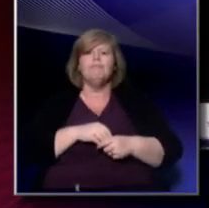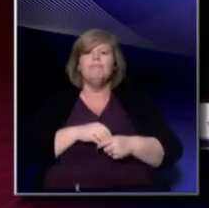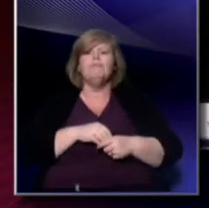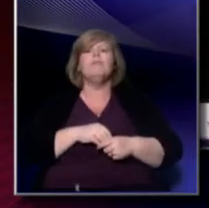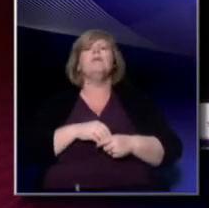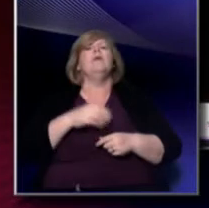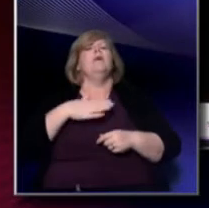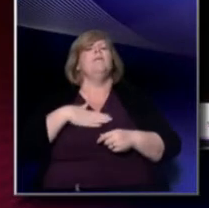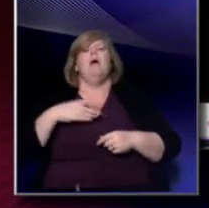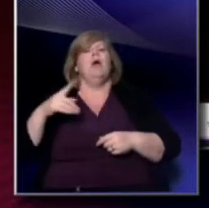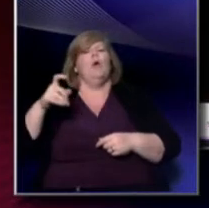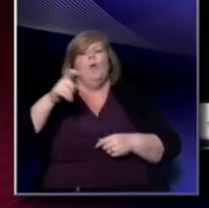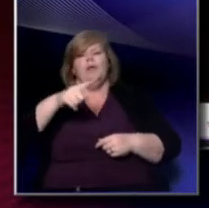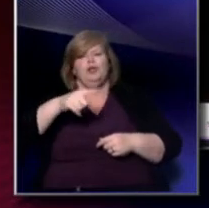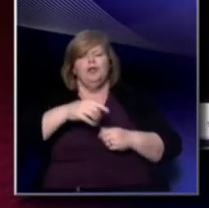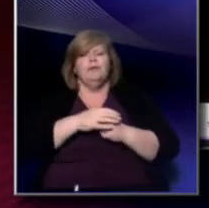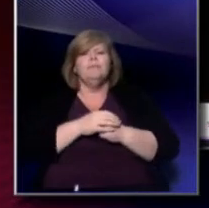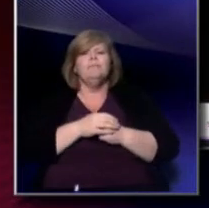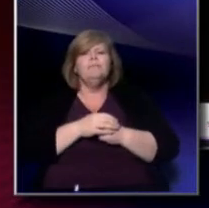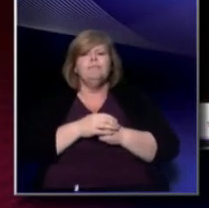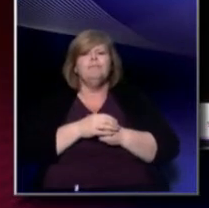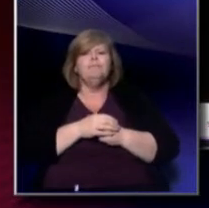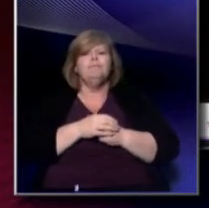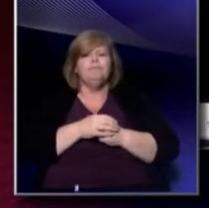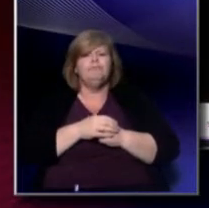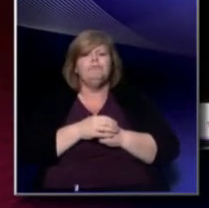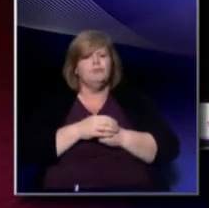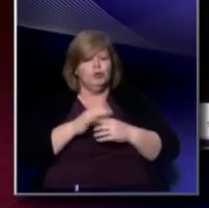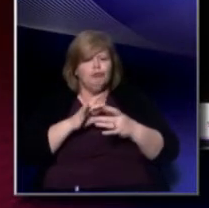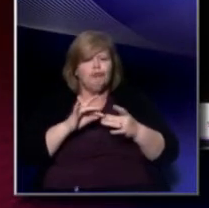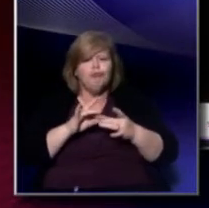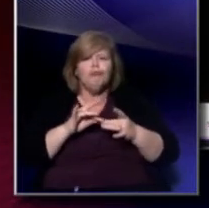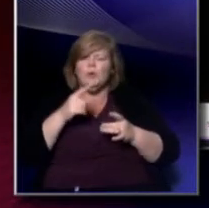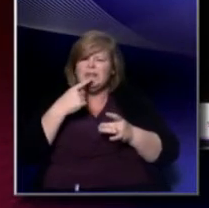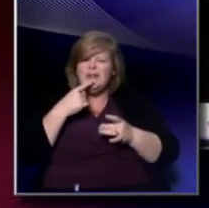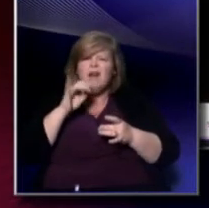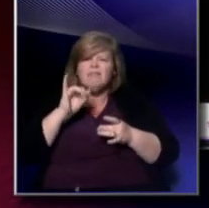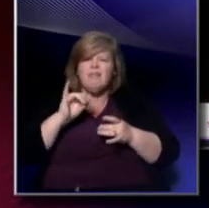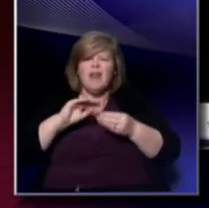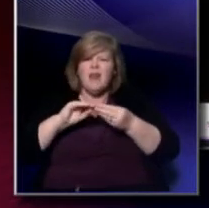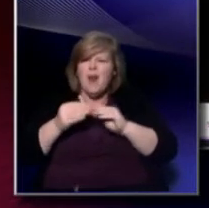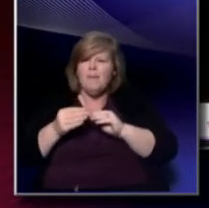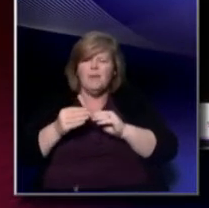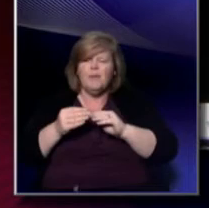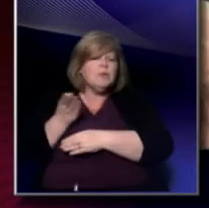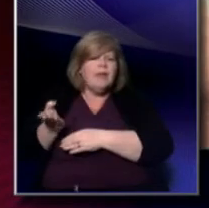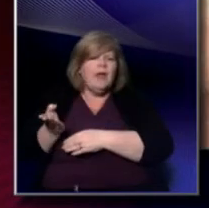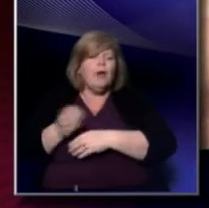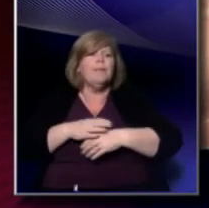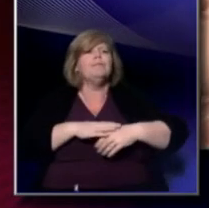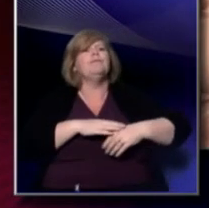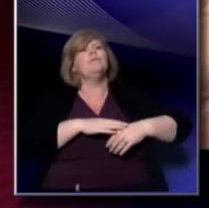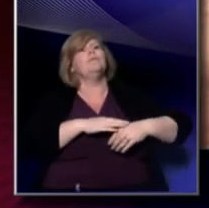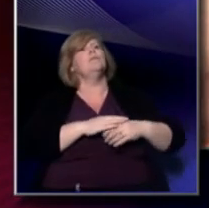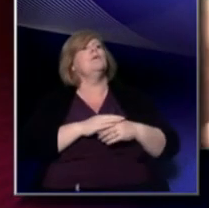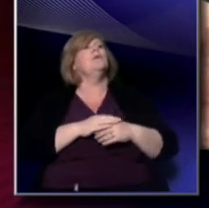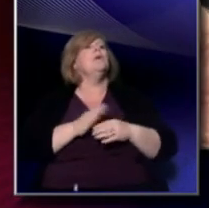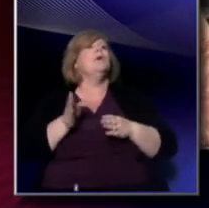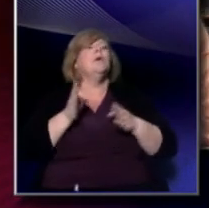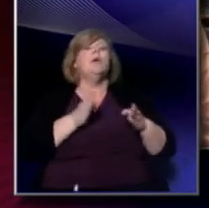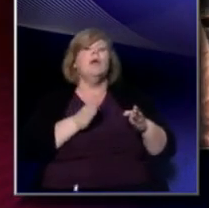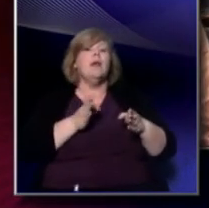My question is, you mentioned that the census is so small for blind school. That we're going to bring